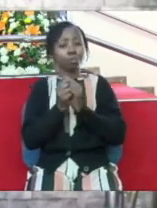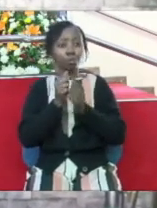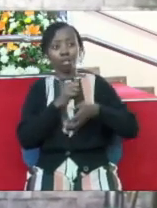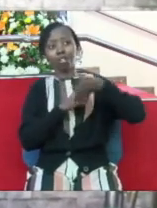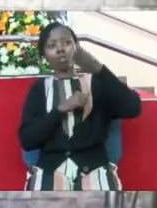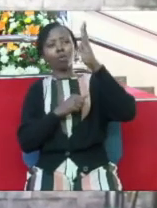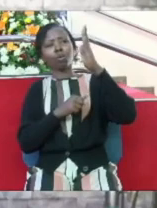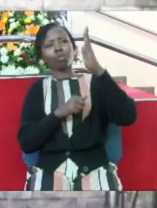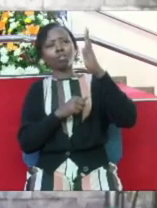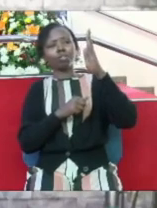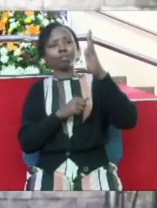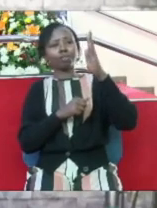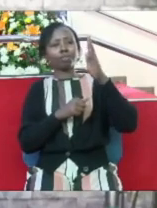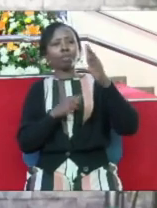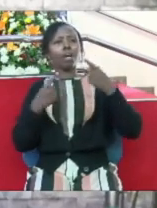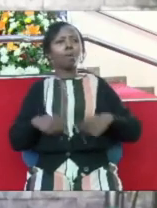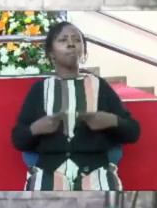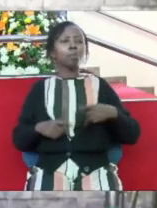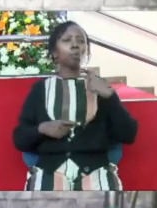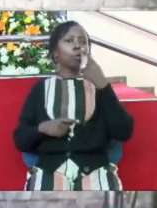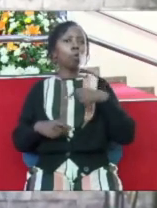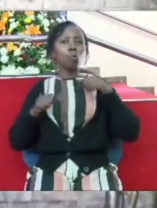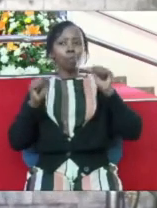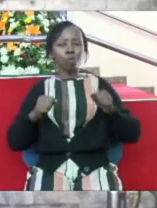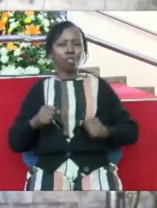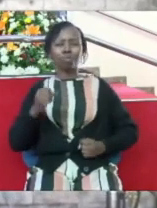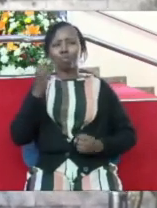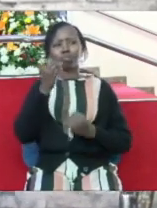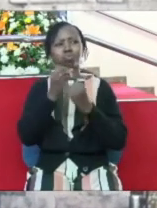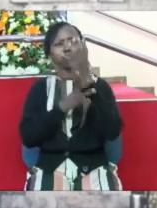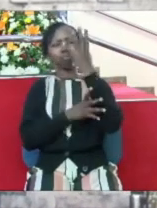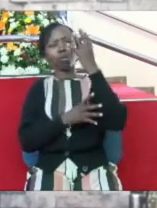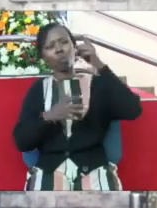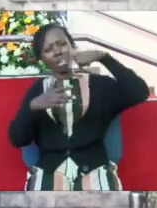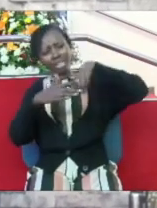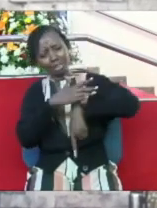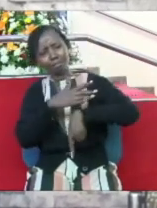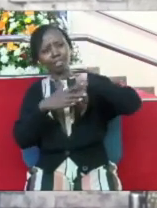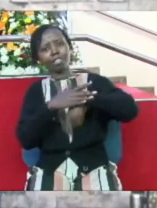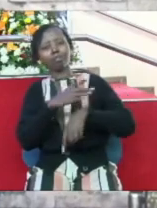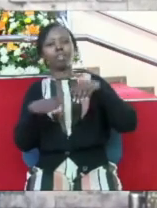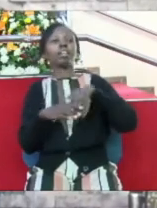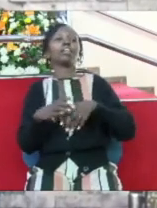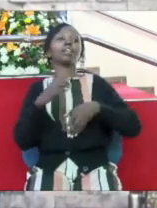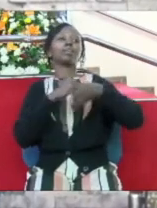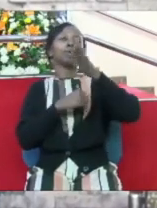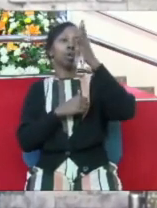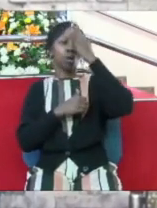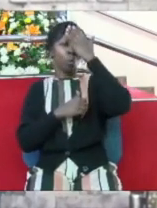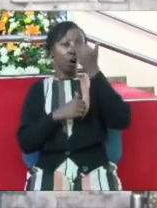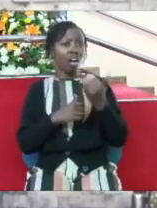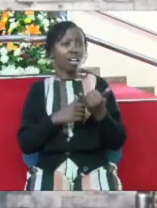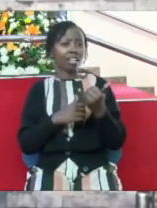naye. Until they will be able to grow roots downwards and fruits upwards. Mpaka wamee mizizi ndani na matunda juu yao. Why? Because